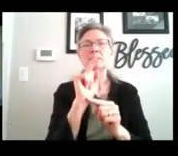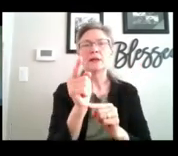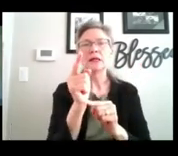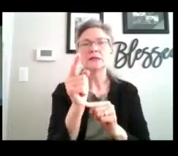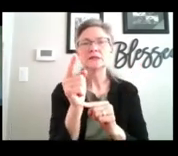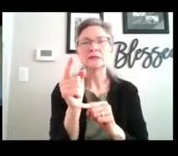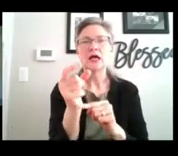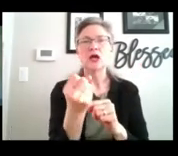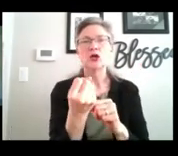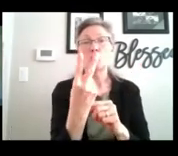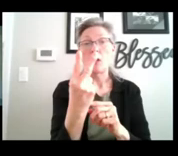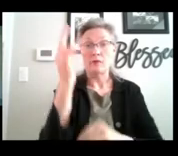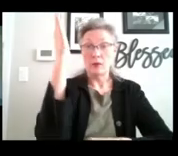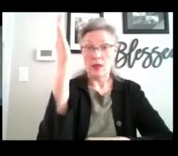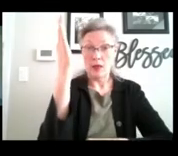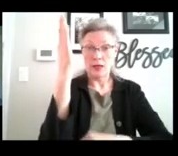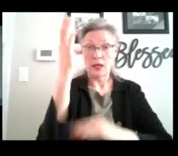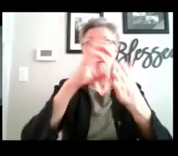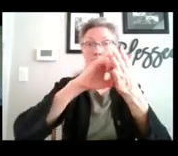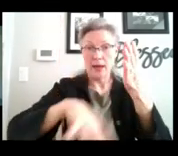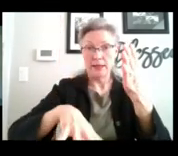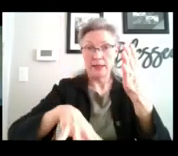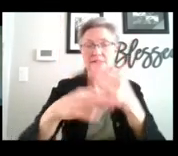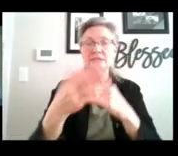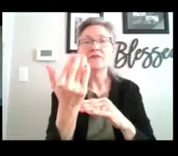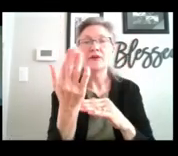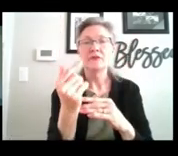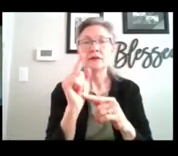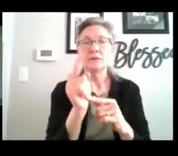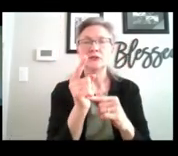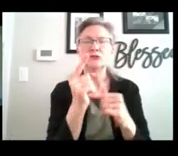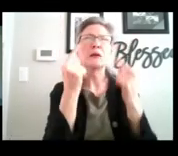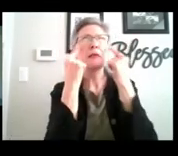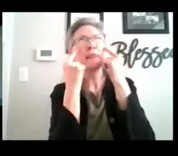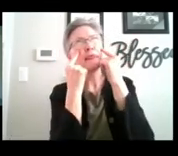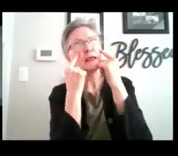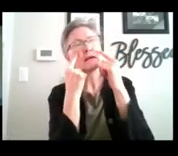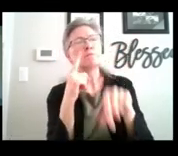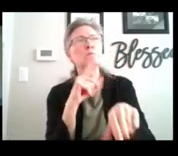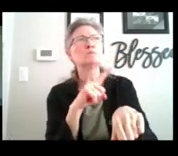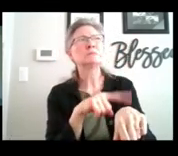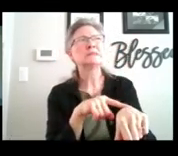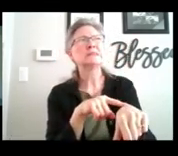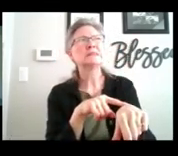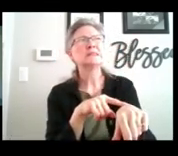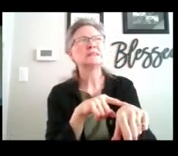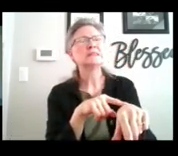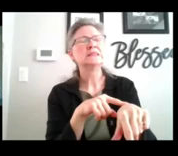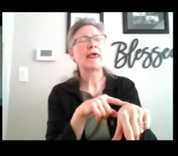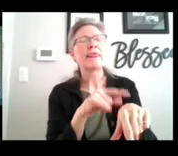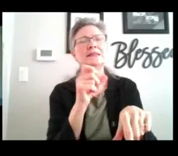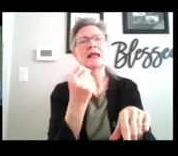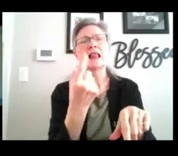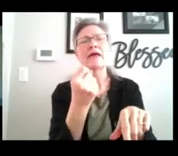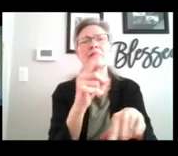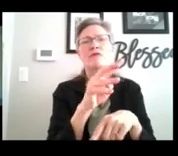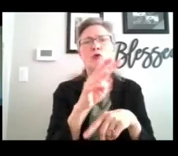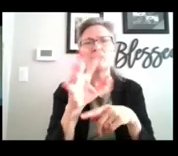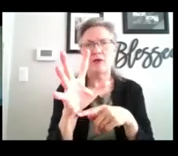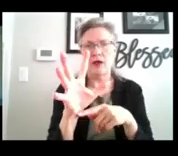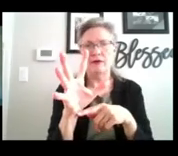minutes earlier than 12 p.m.? You might think right away, you might think to yourself, oh, Ms. Sharma, that's